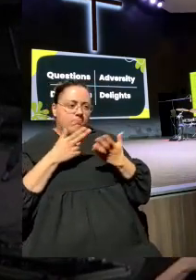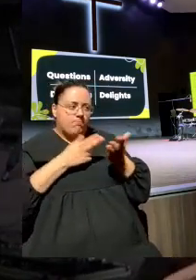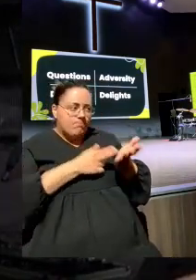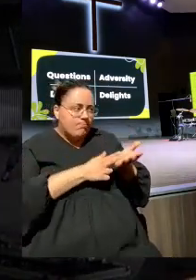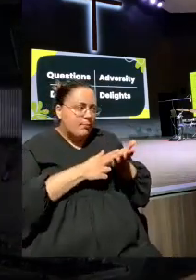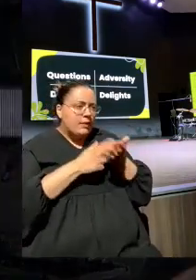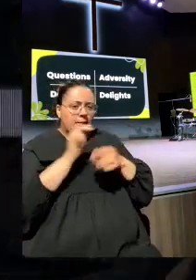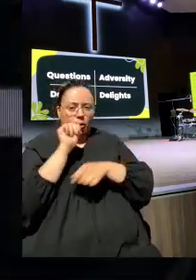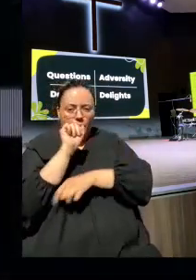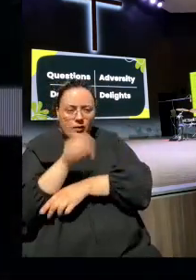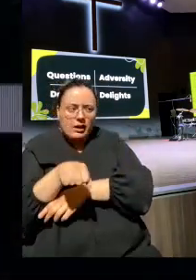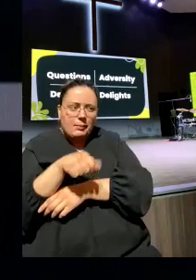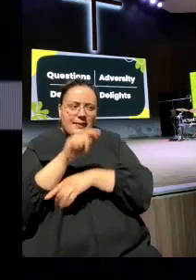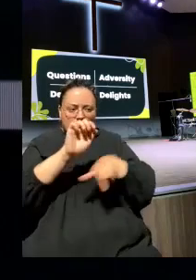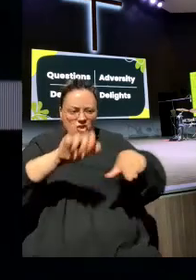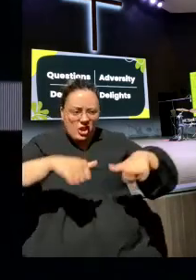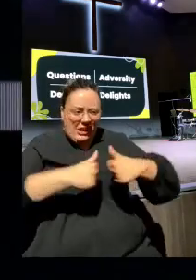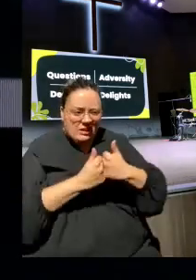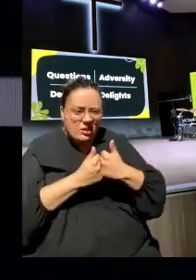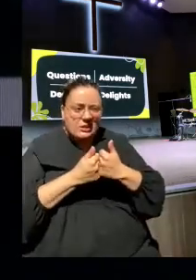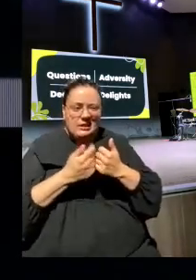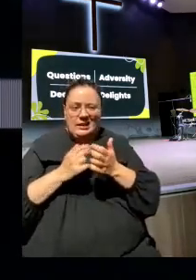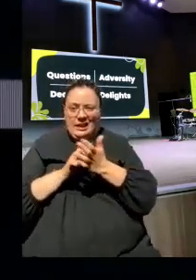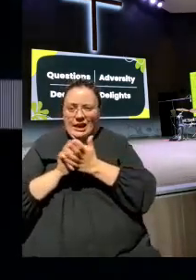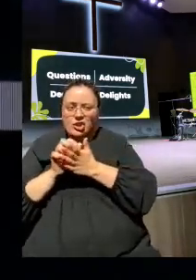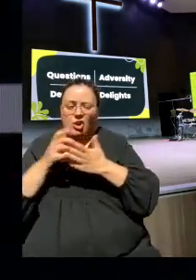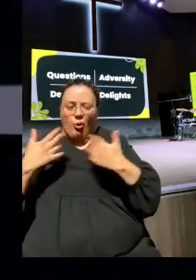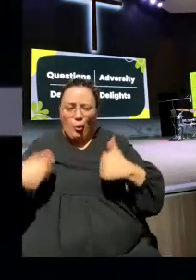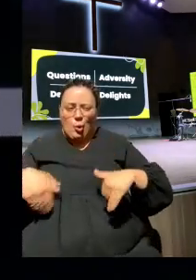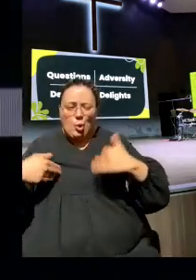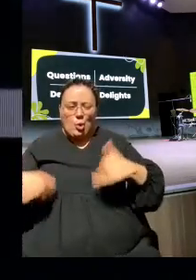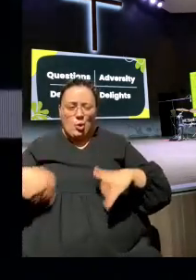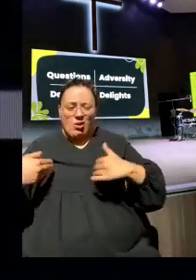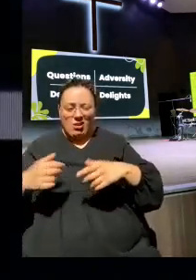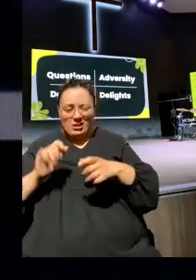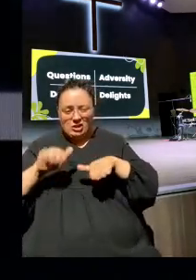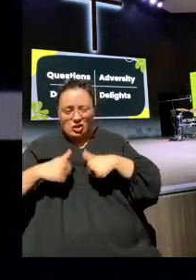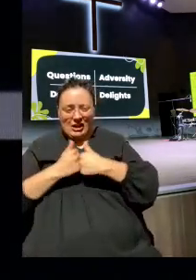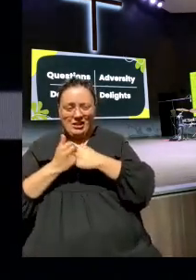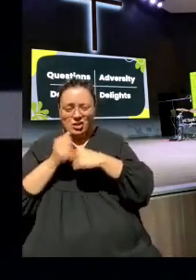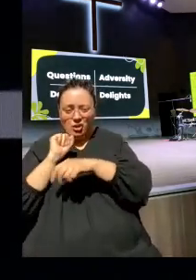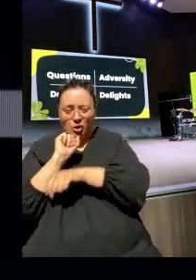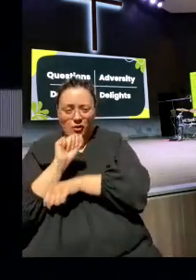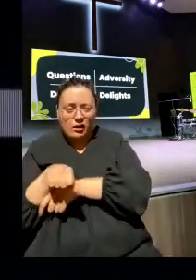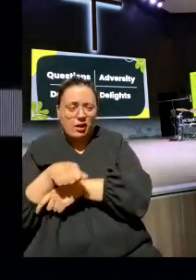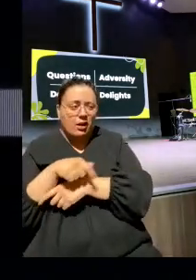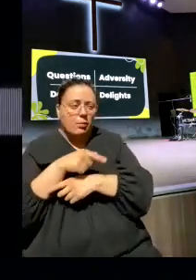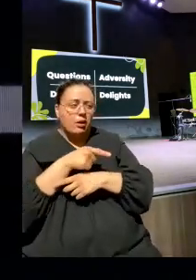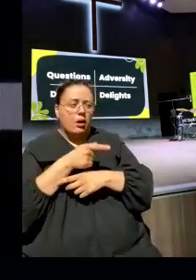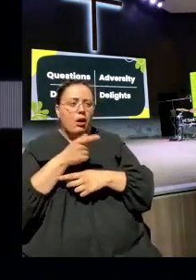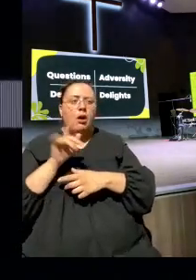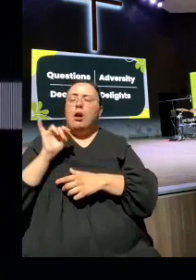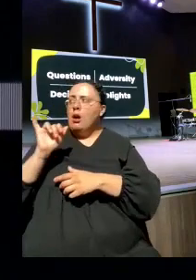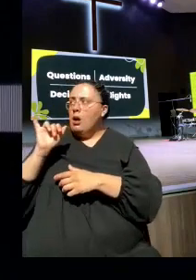overcoming this huge challenge in my life, because they wanted to see in me a role model that they could imitate.